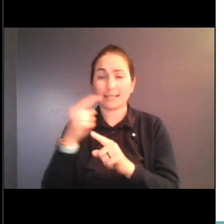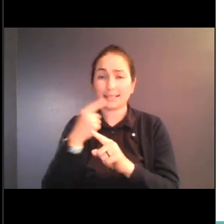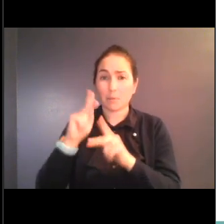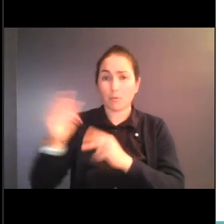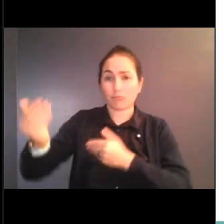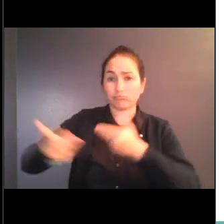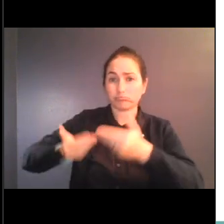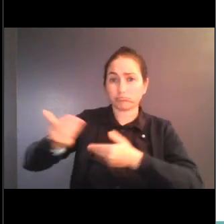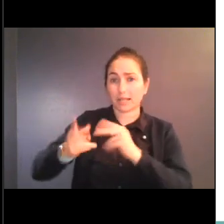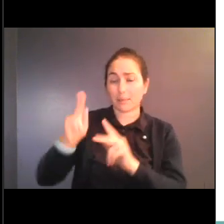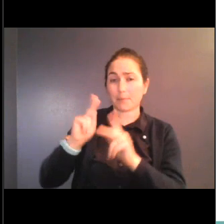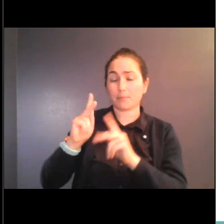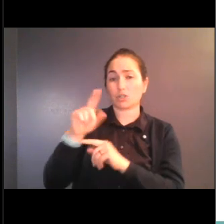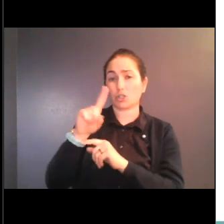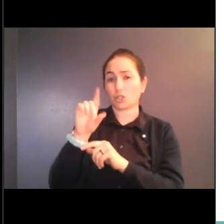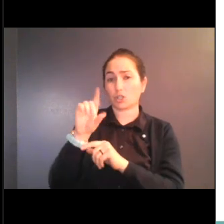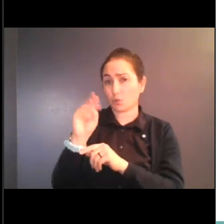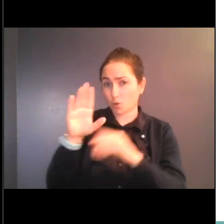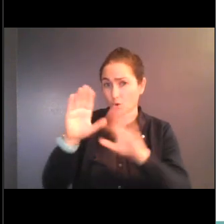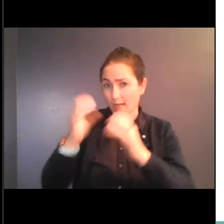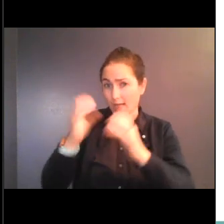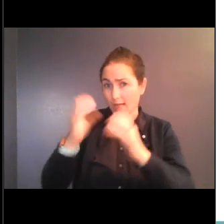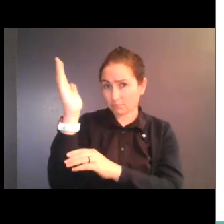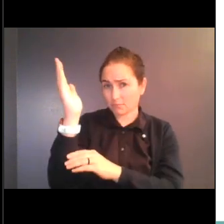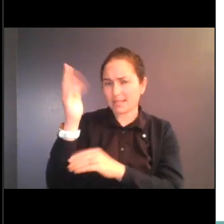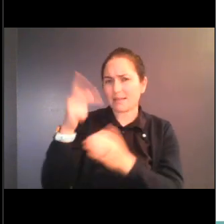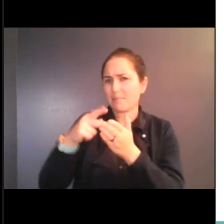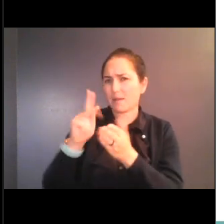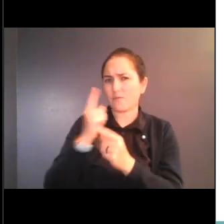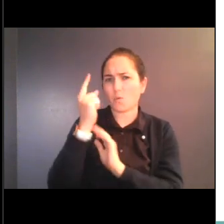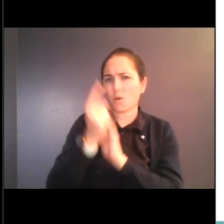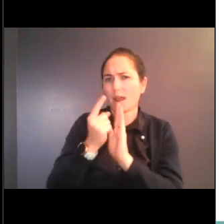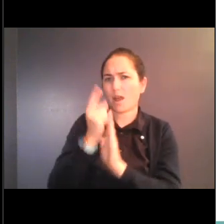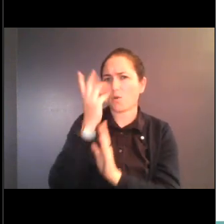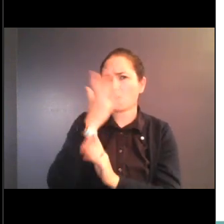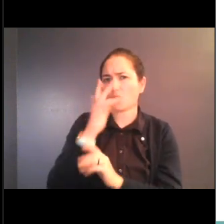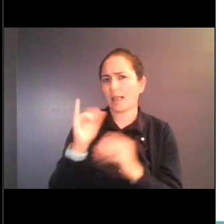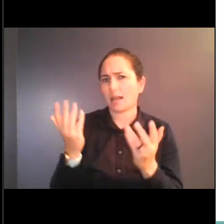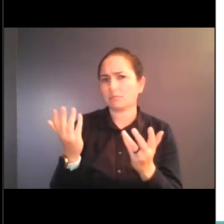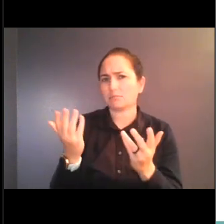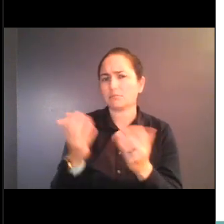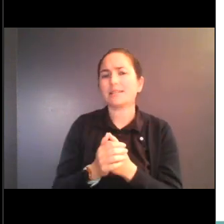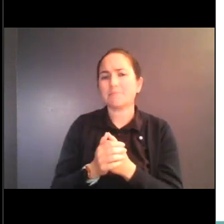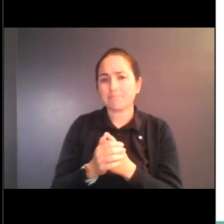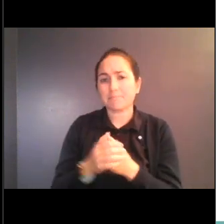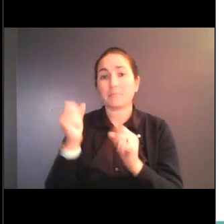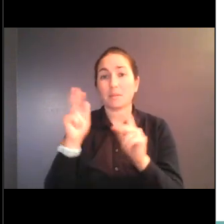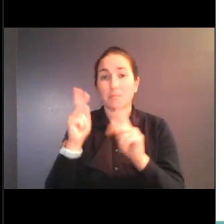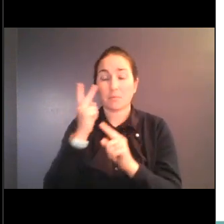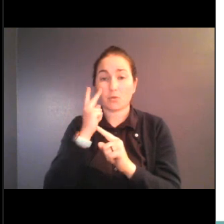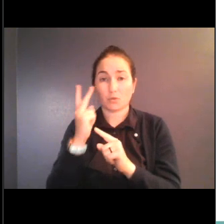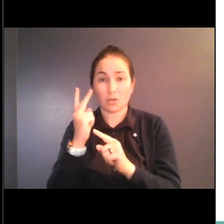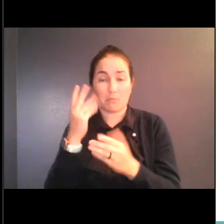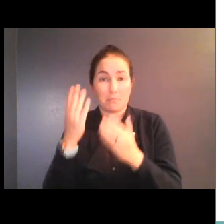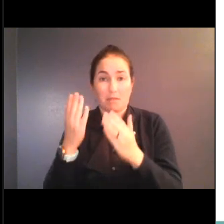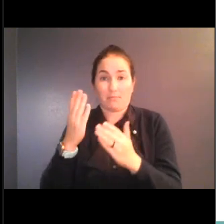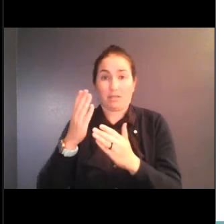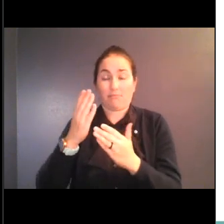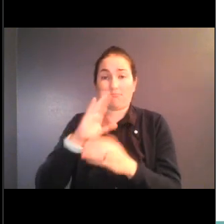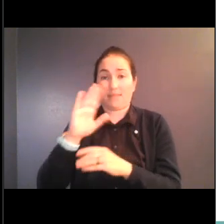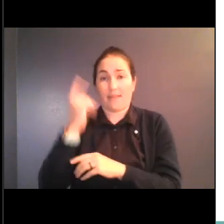to Zoom into your courses, what would payment look like for an hour-long class? A lot of people that saw this tweet maybe had never considered